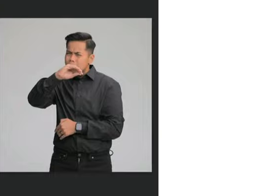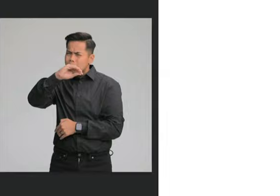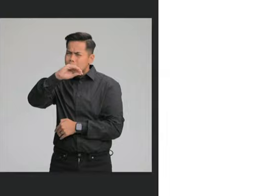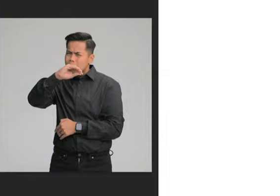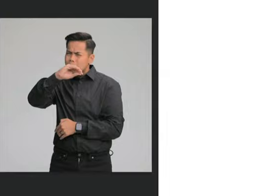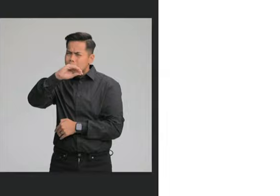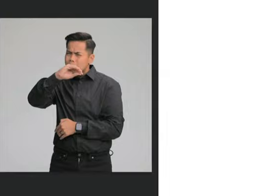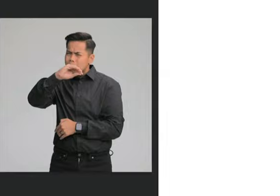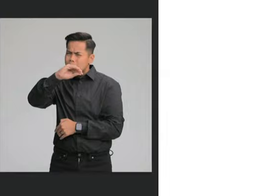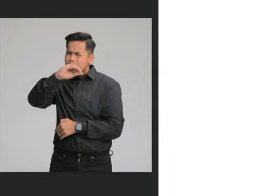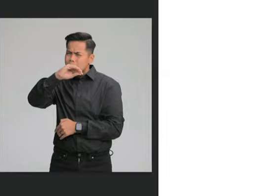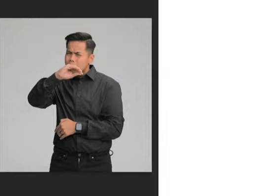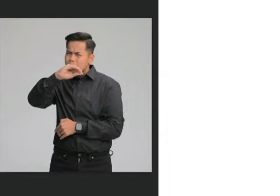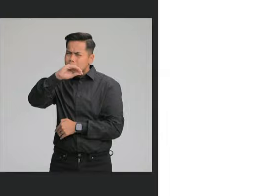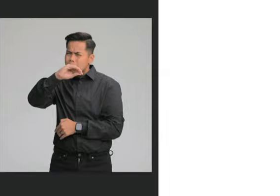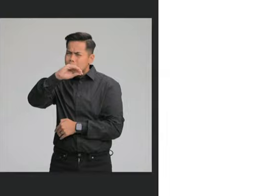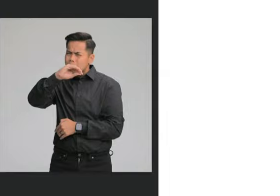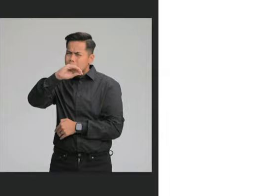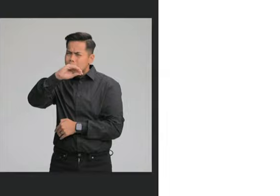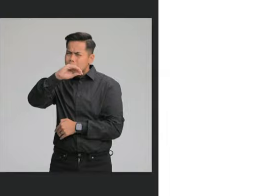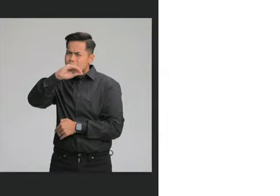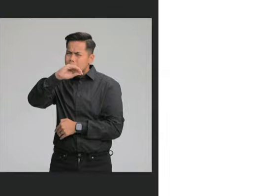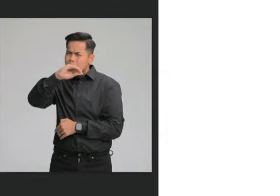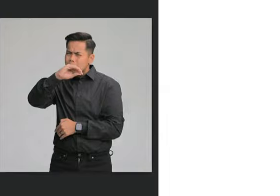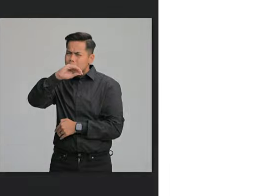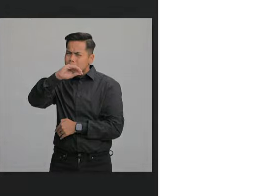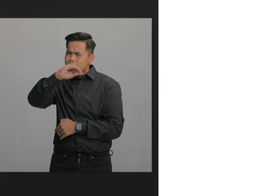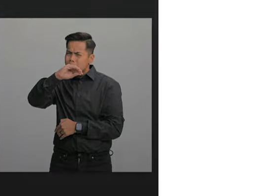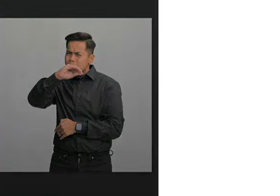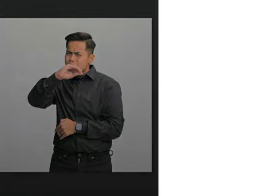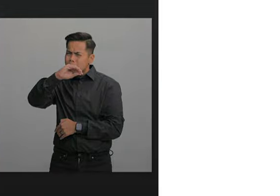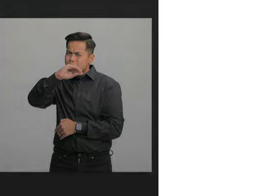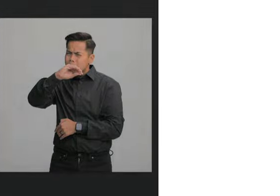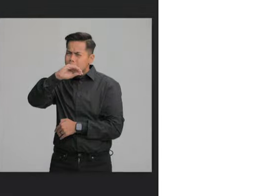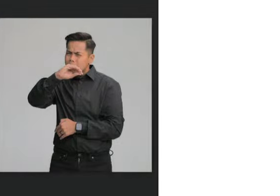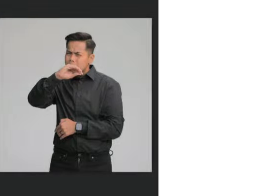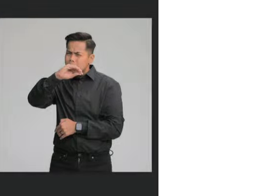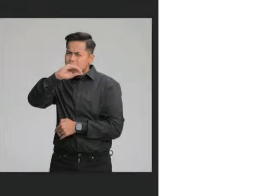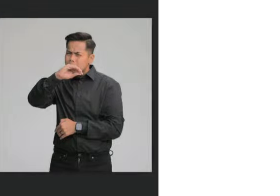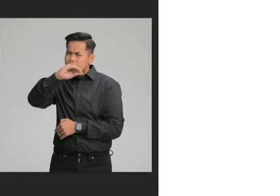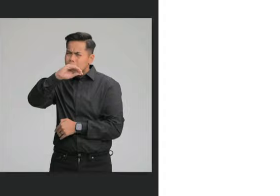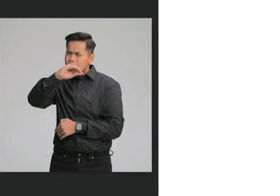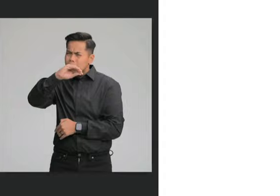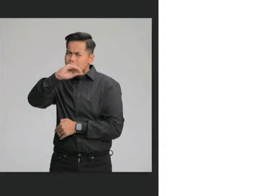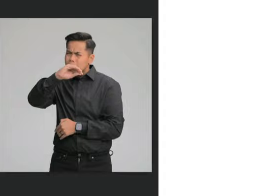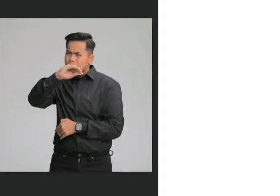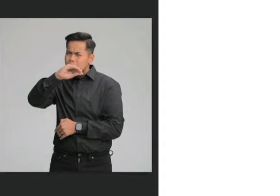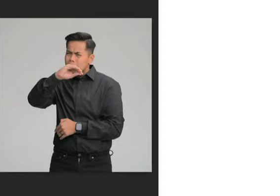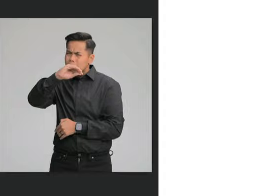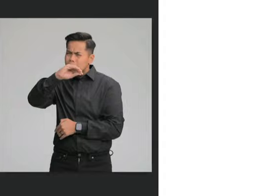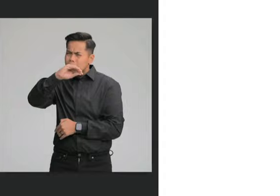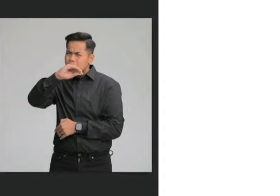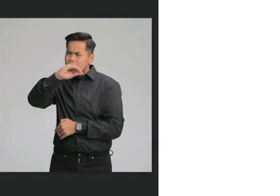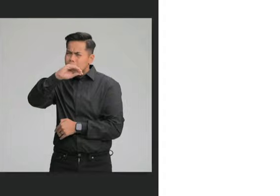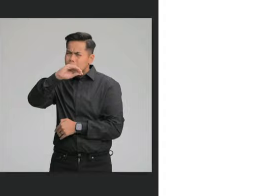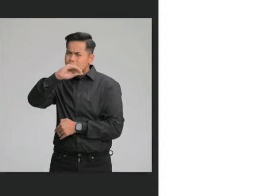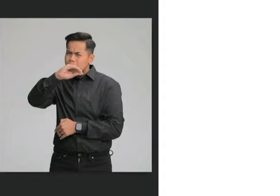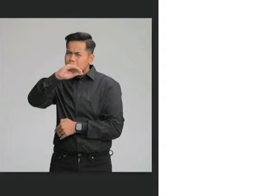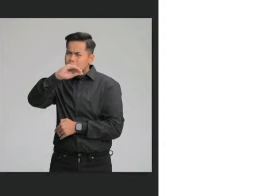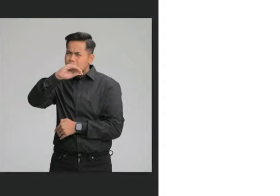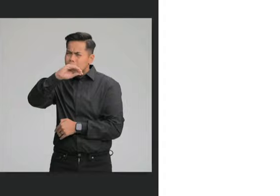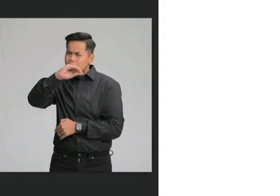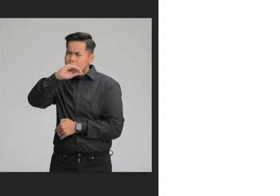a few focusing pixels. This can find focus anywhere in the sensor. And second generation sensor shift OIS. That I don't